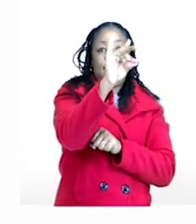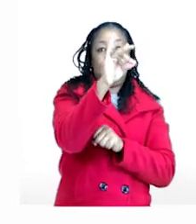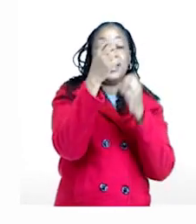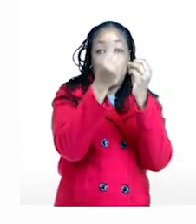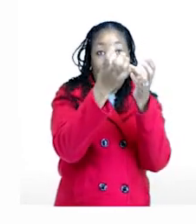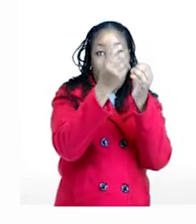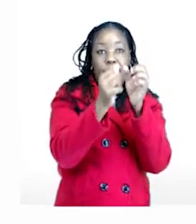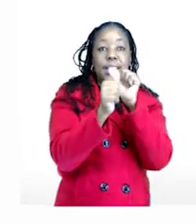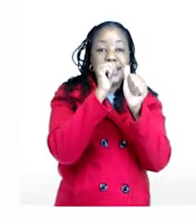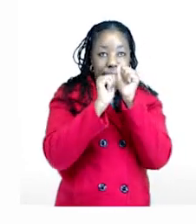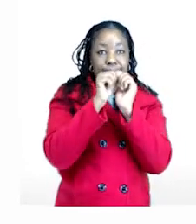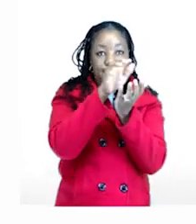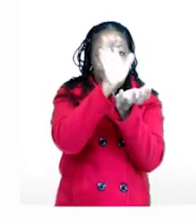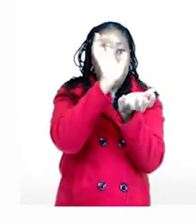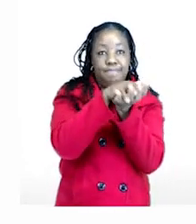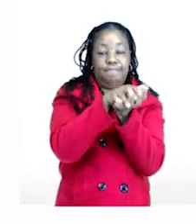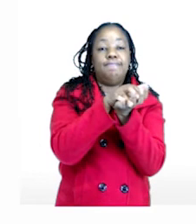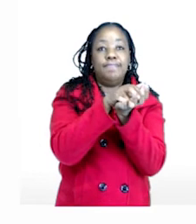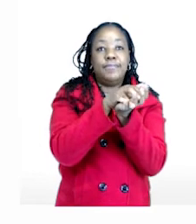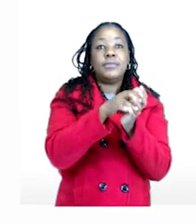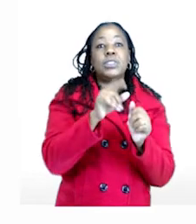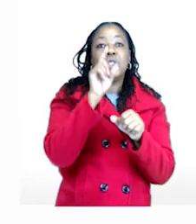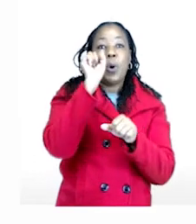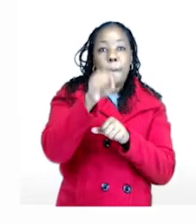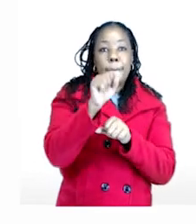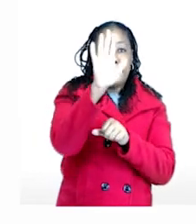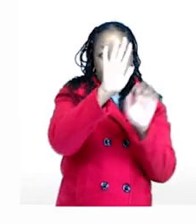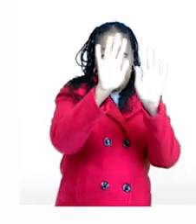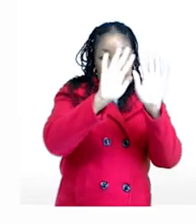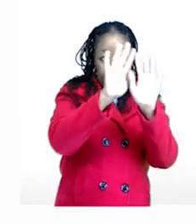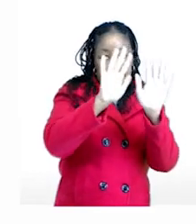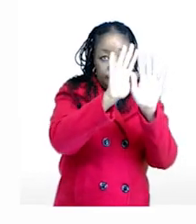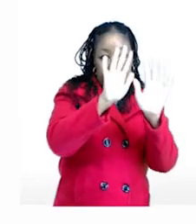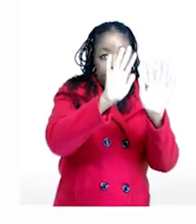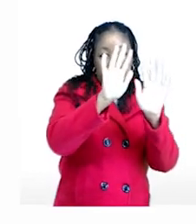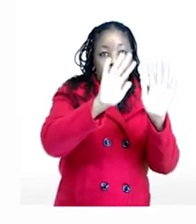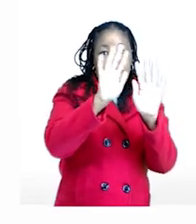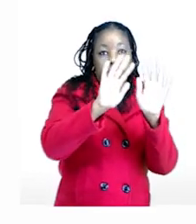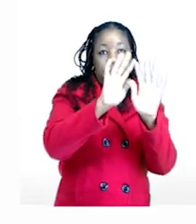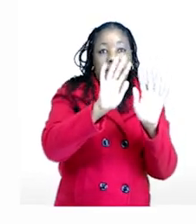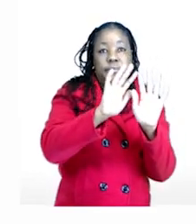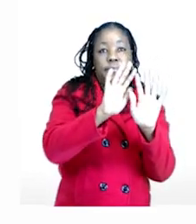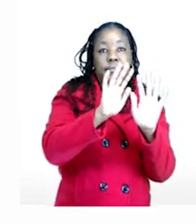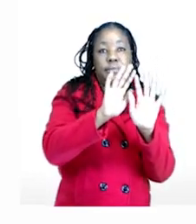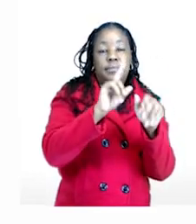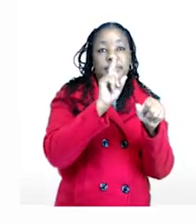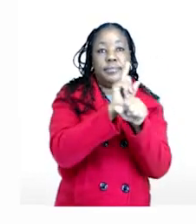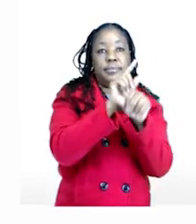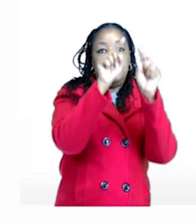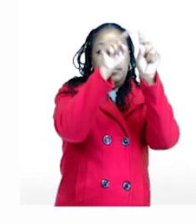color in the block, the first block on your left-hand side, because it has the most